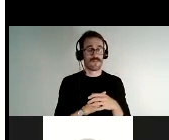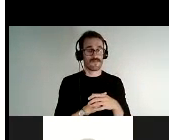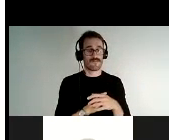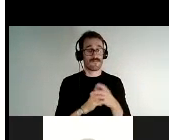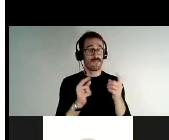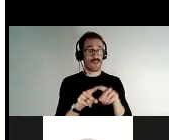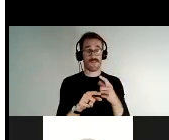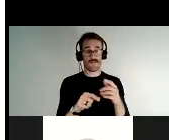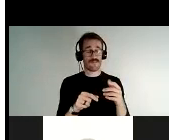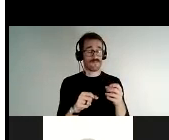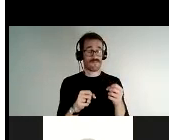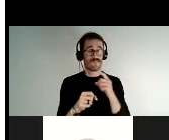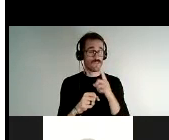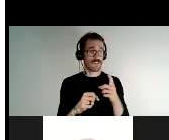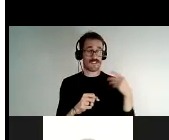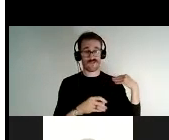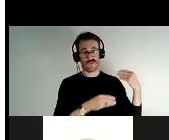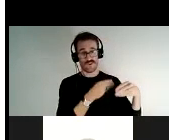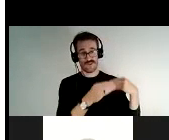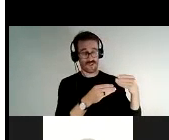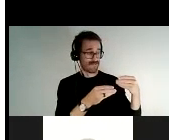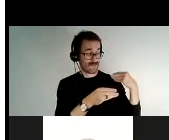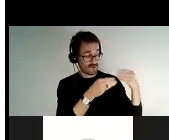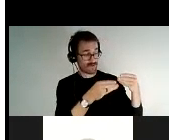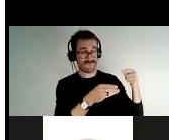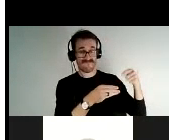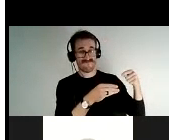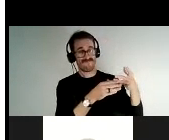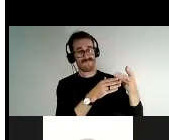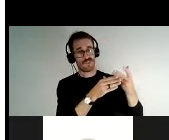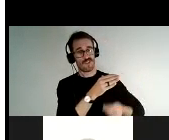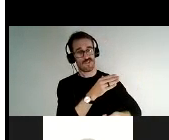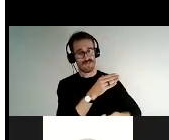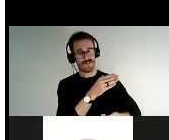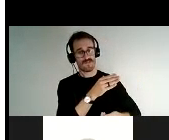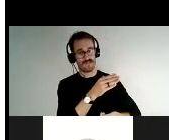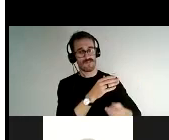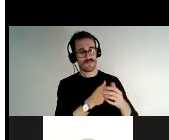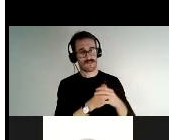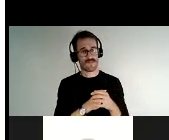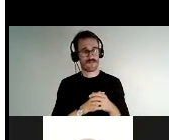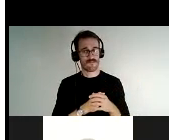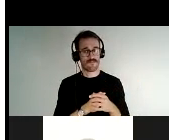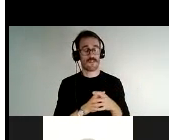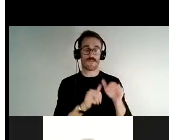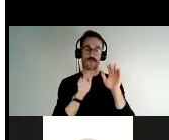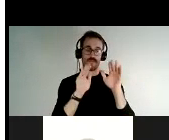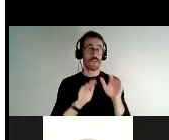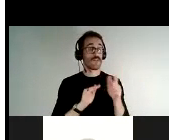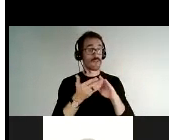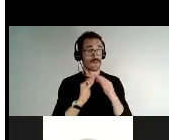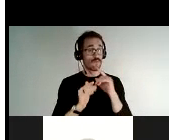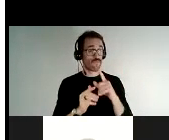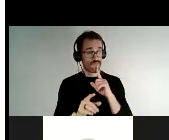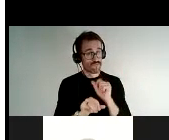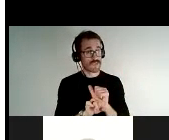entire generation. But what was amazing was that the community had come together and really fought, and a lot of